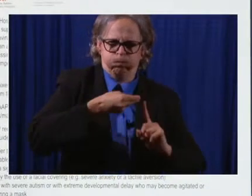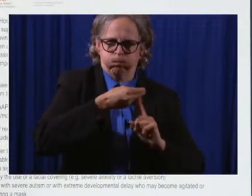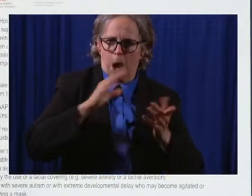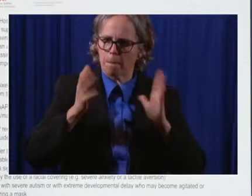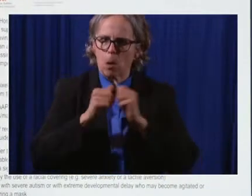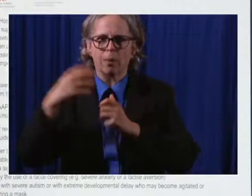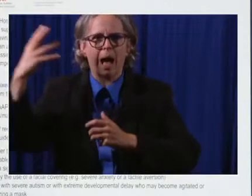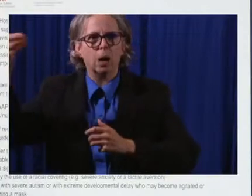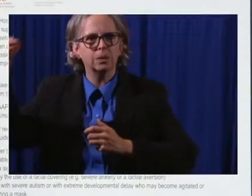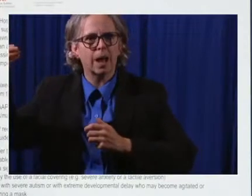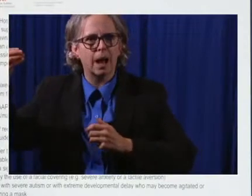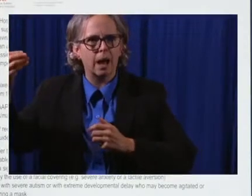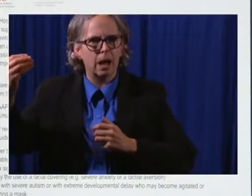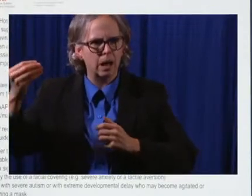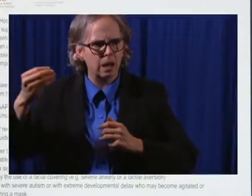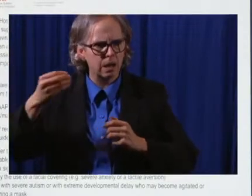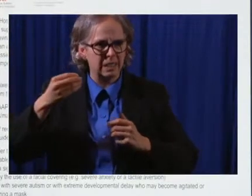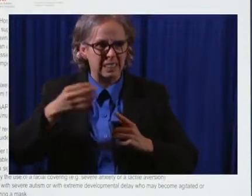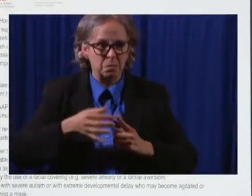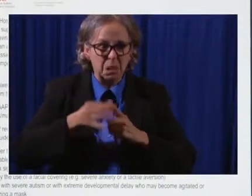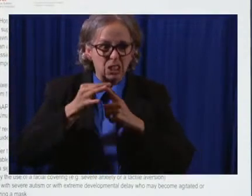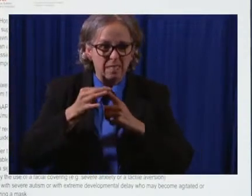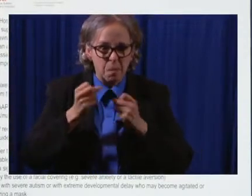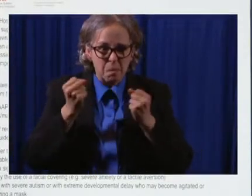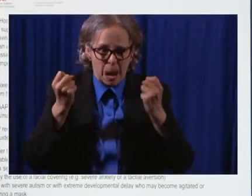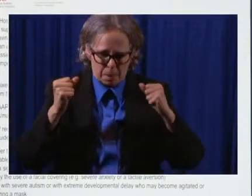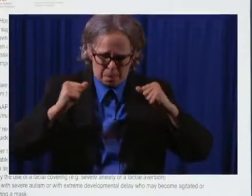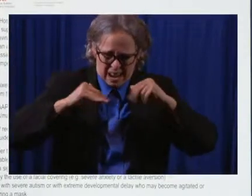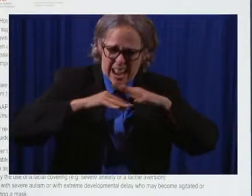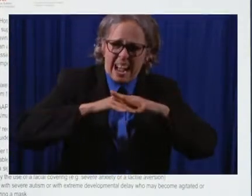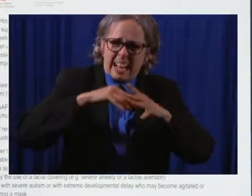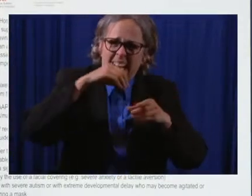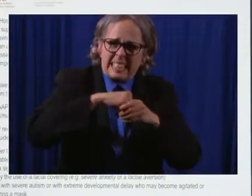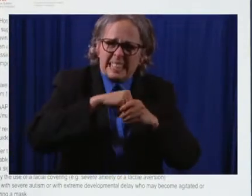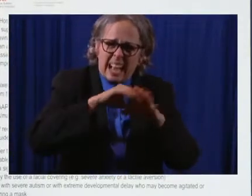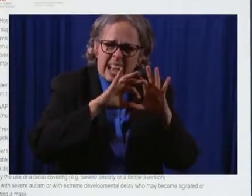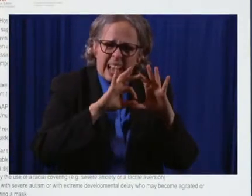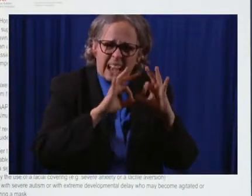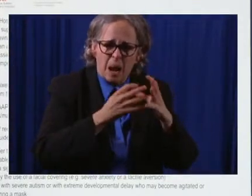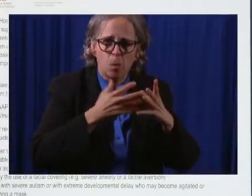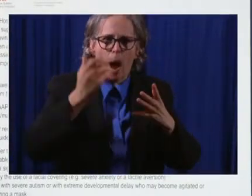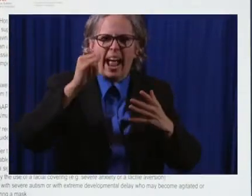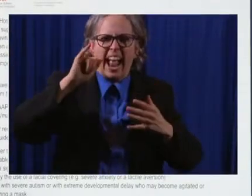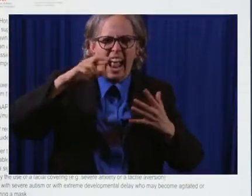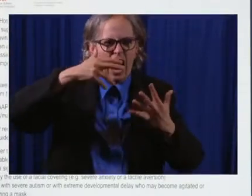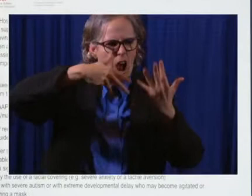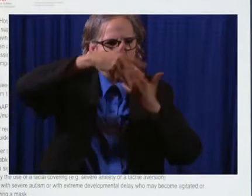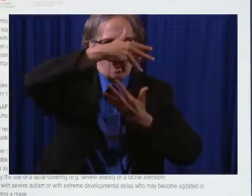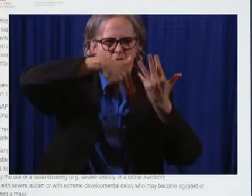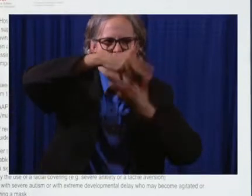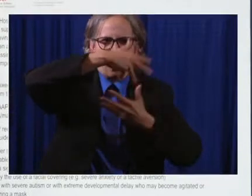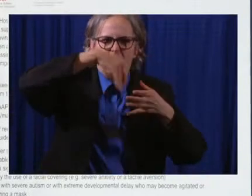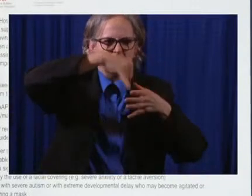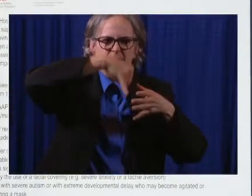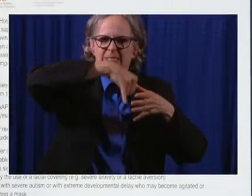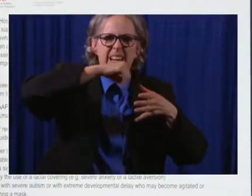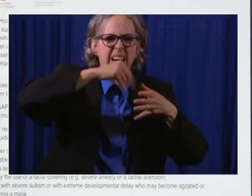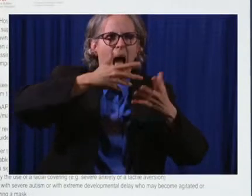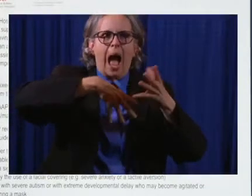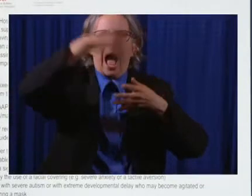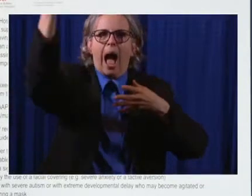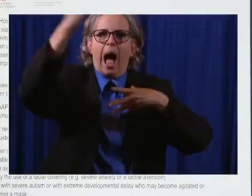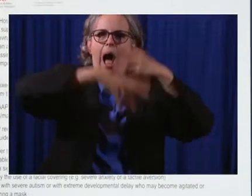crowded room, the more people in the room, and that's the recirculation of that air. So that is a very dangerous thing. It's one of the